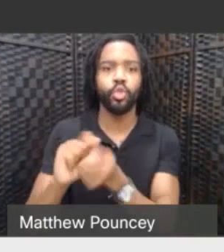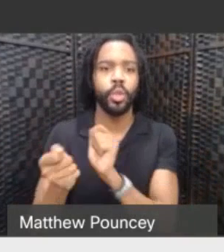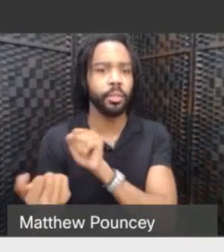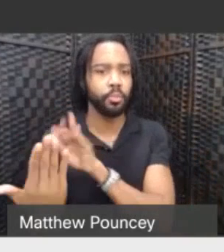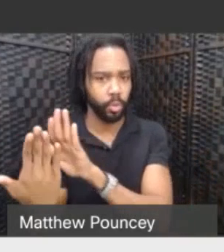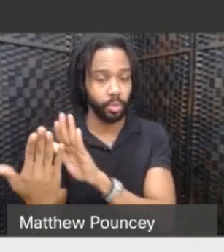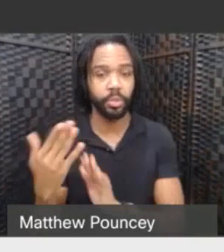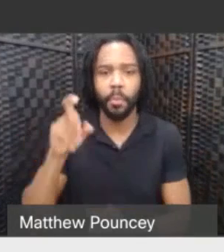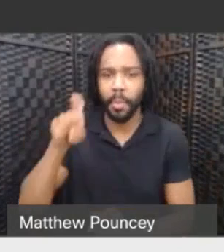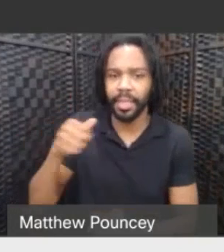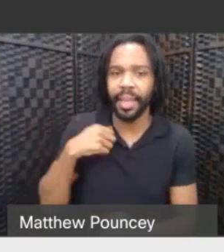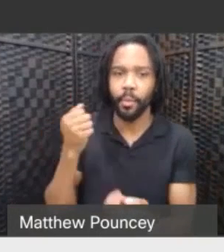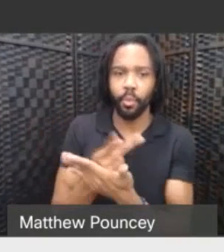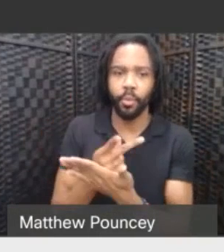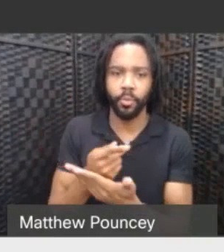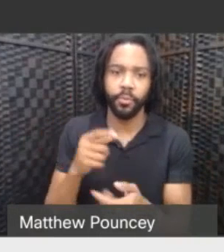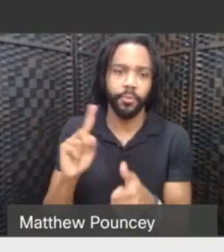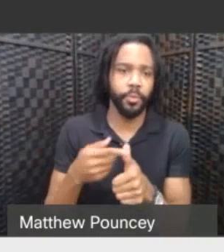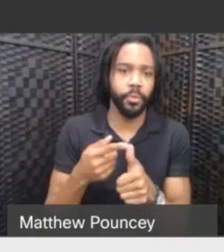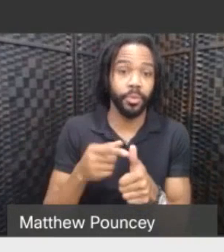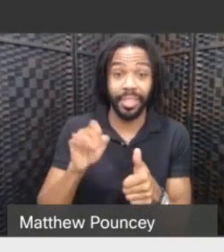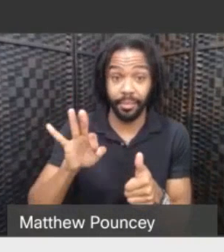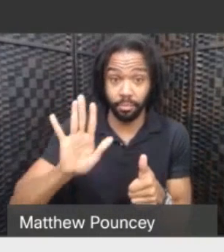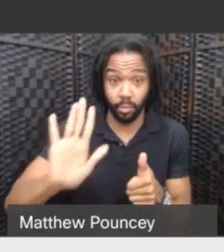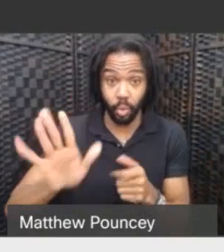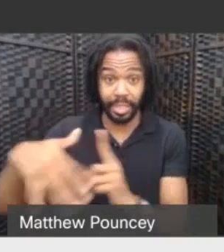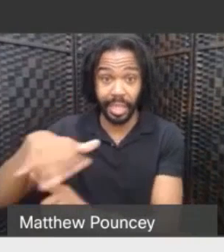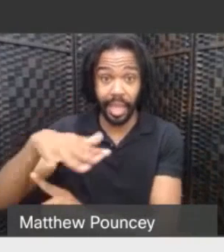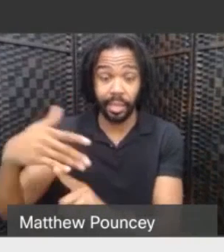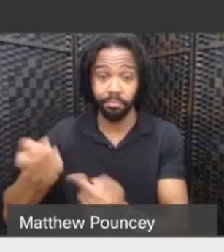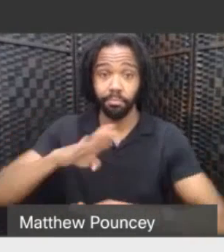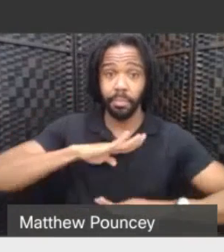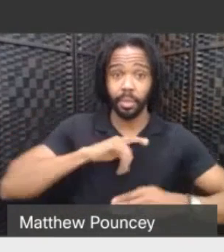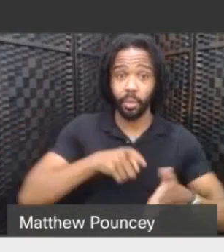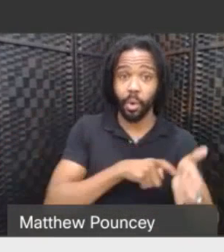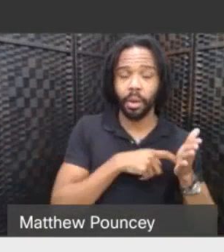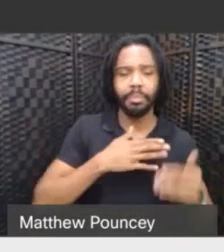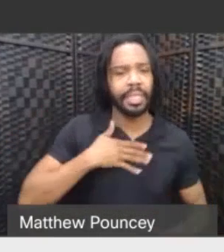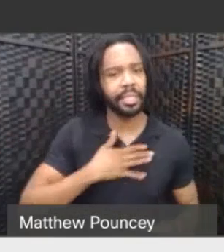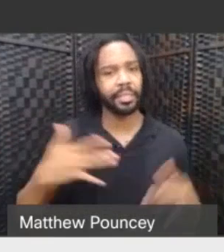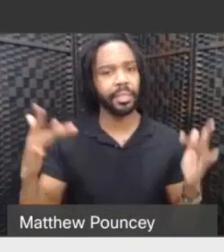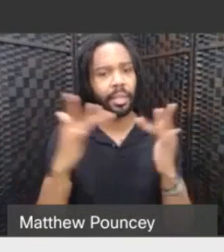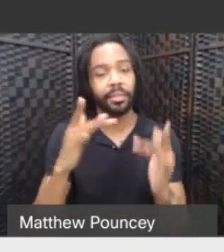receive approval. And so if you are in that setting that meets that requirements, please reach out to